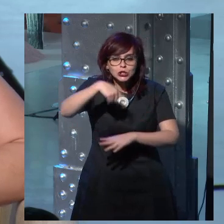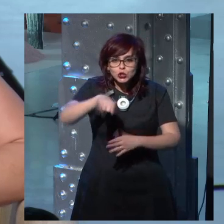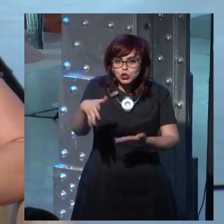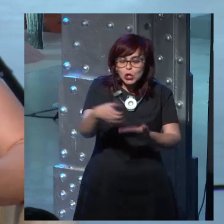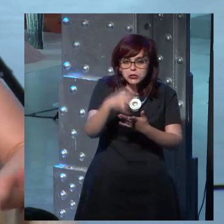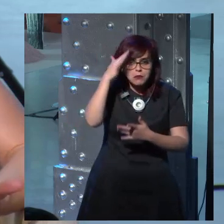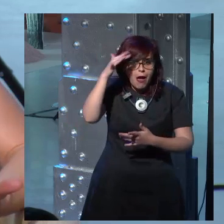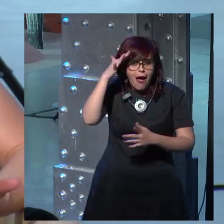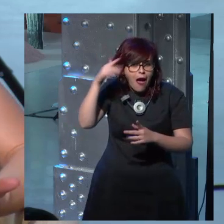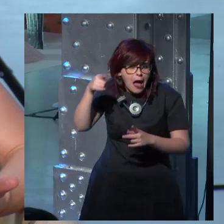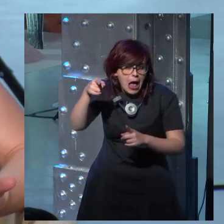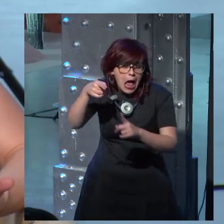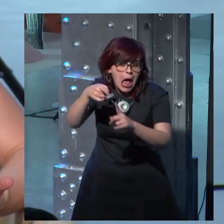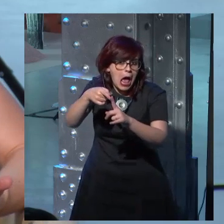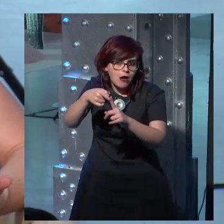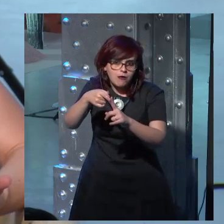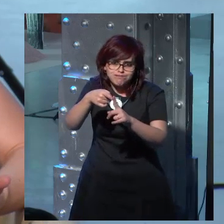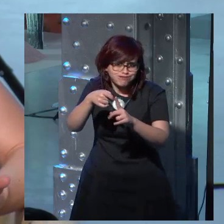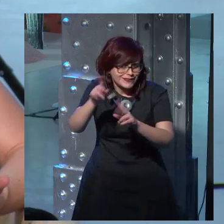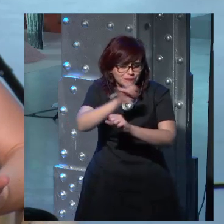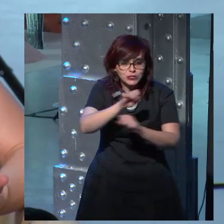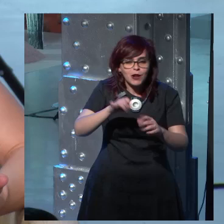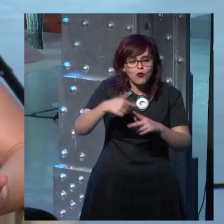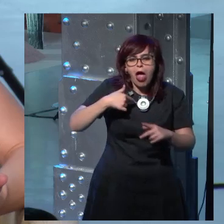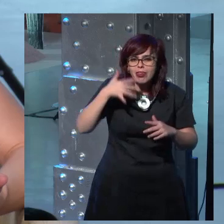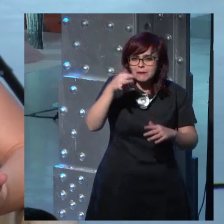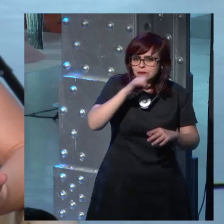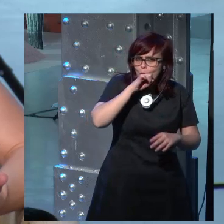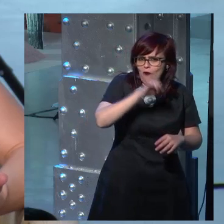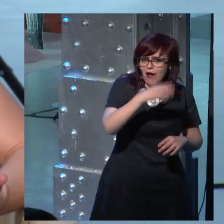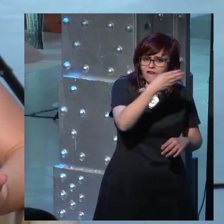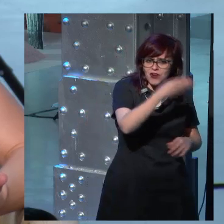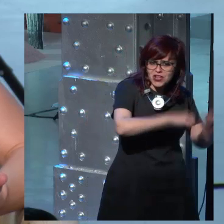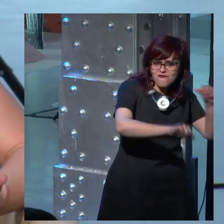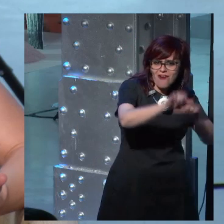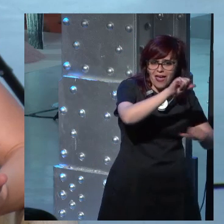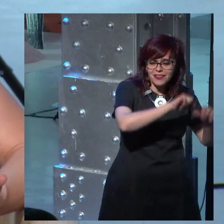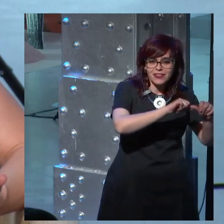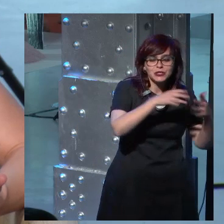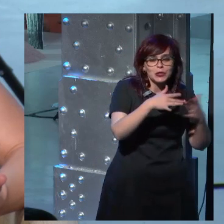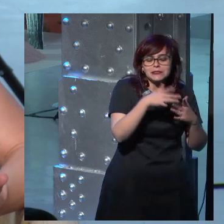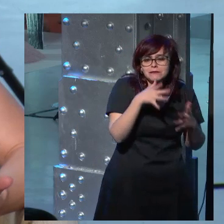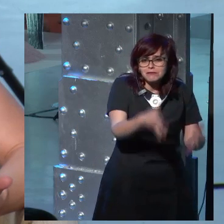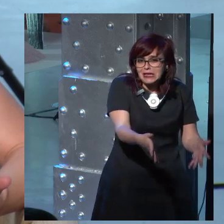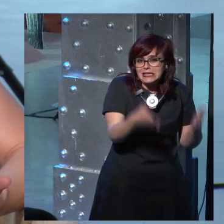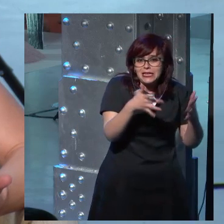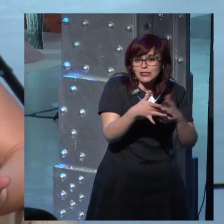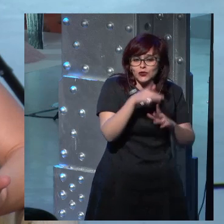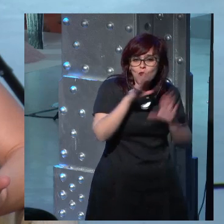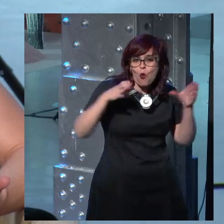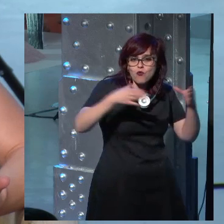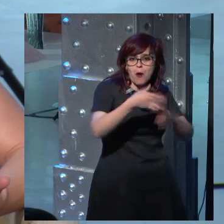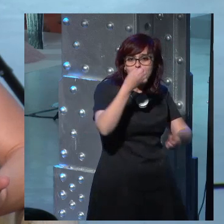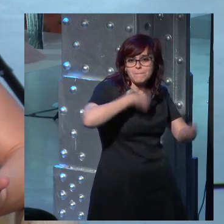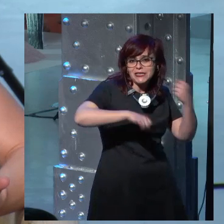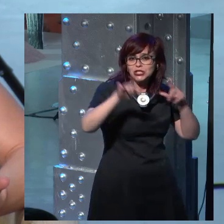Other than that, I mean, I was a huge Breaking Bad fan. It would be incredible to have scenes with any of those iconic characters. There are some that would probably